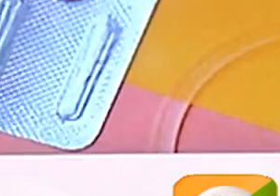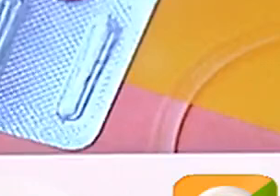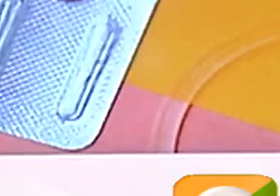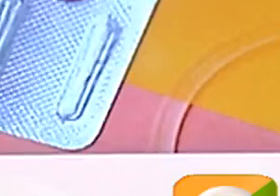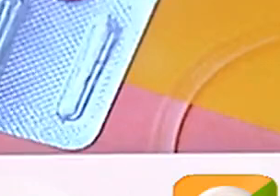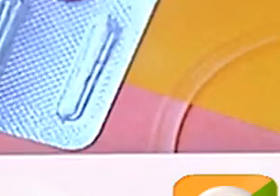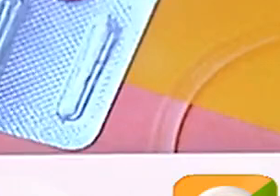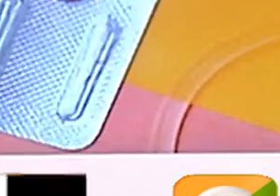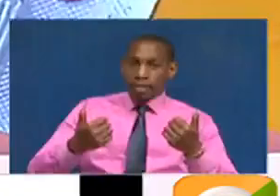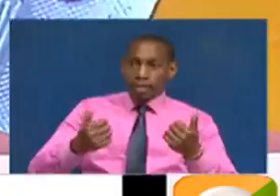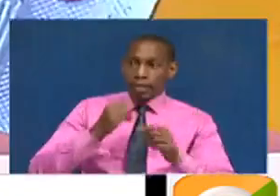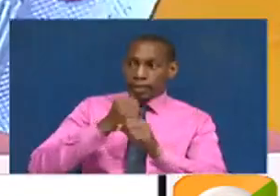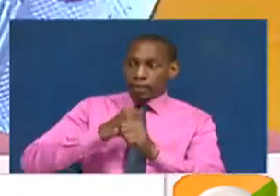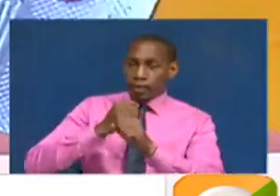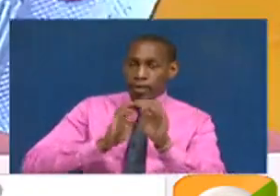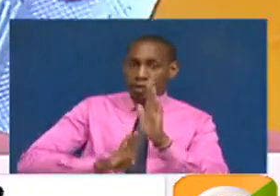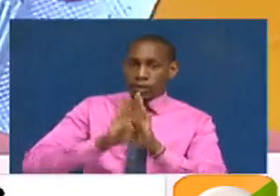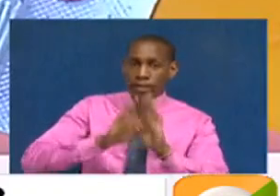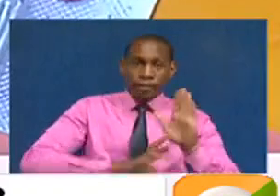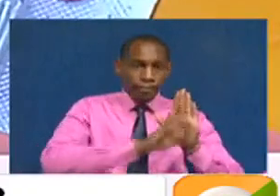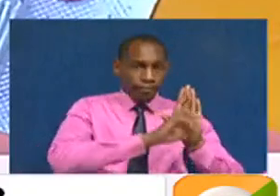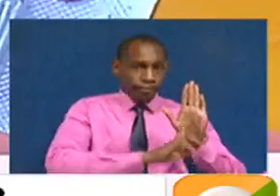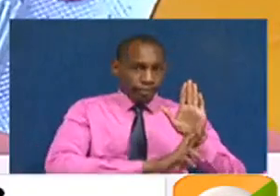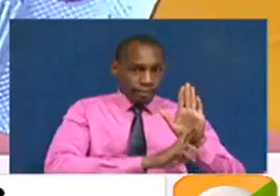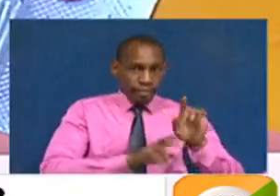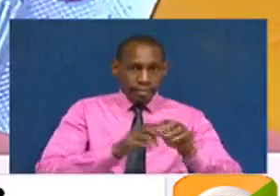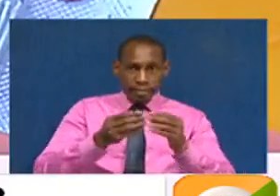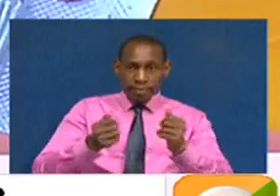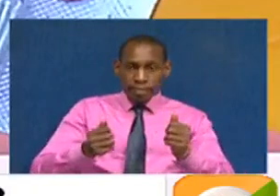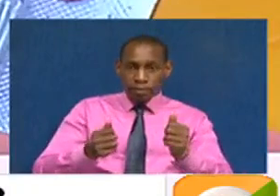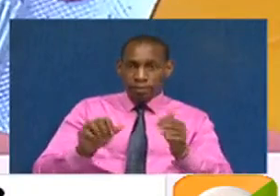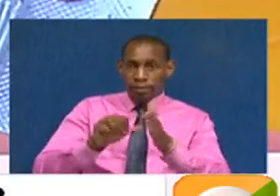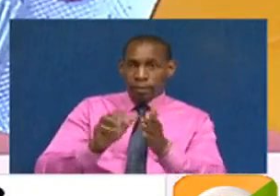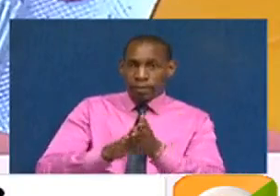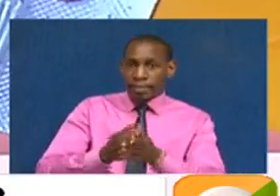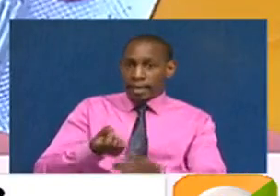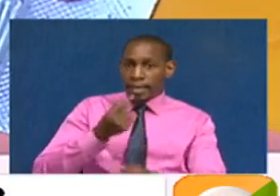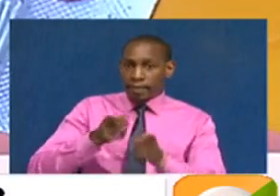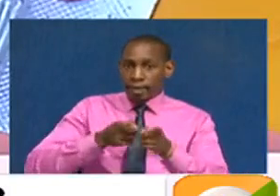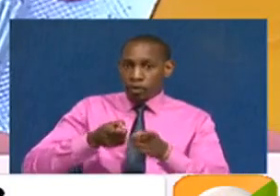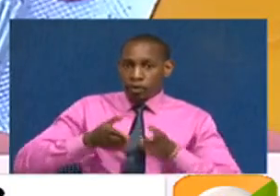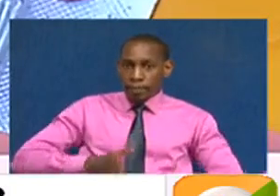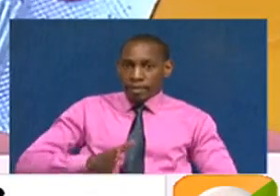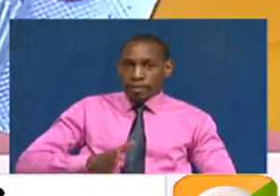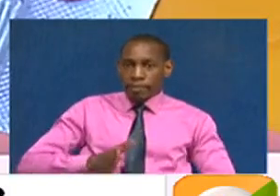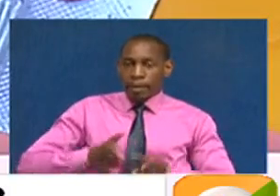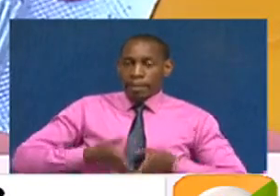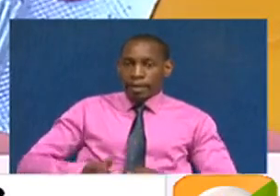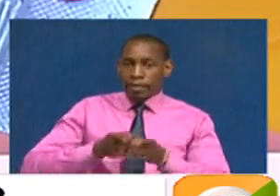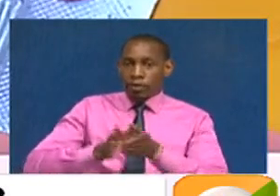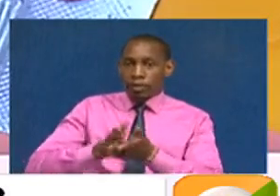The Ministry of Health is working to develop guidelines that will address the issue of contraception use amongst